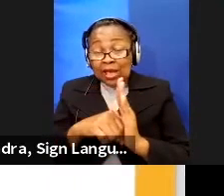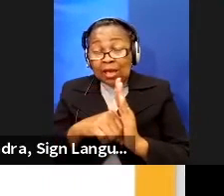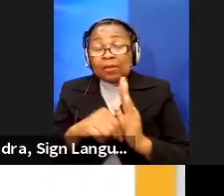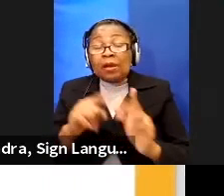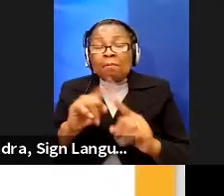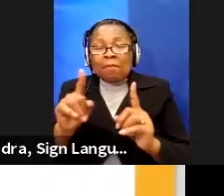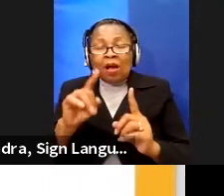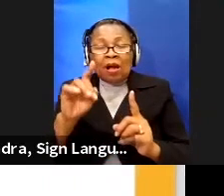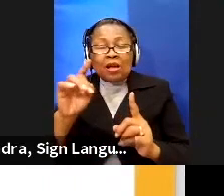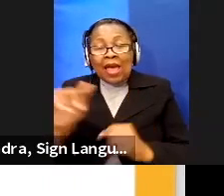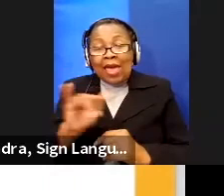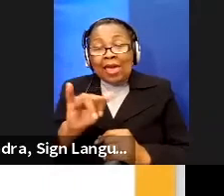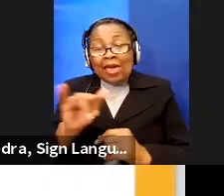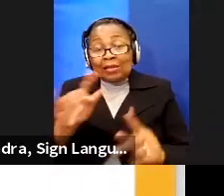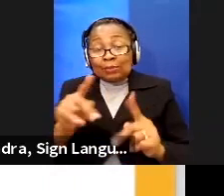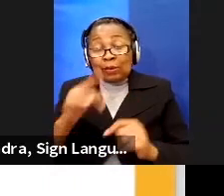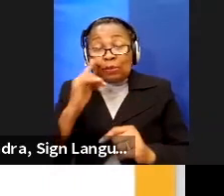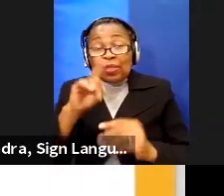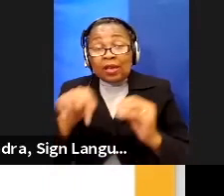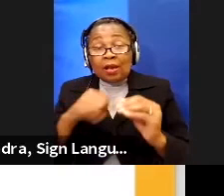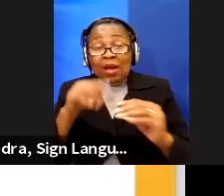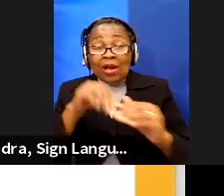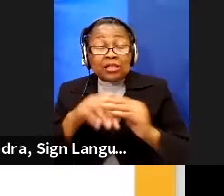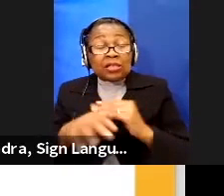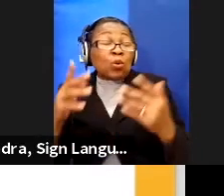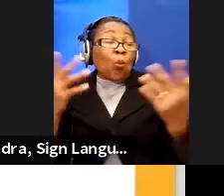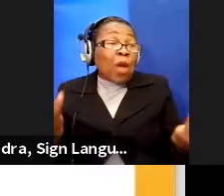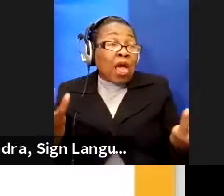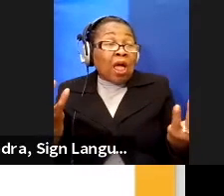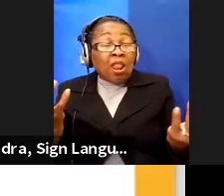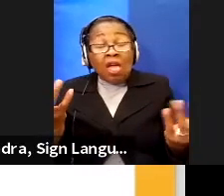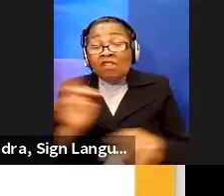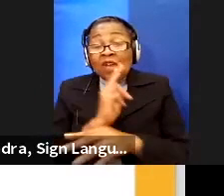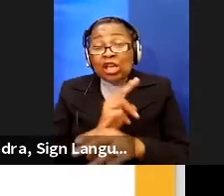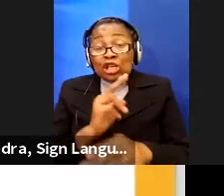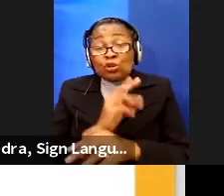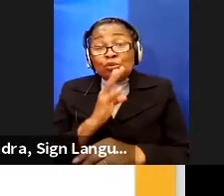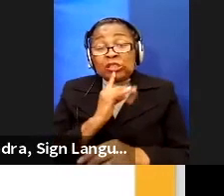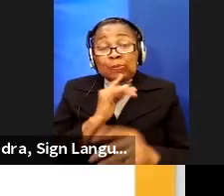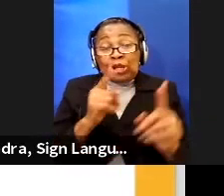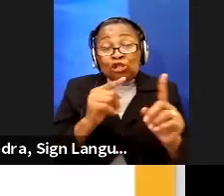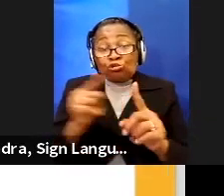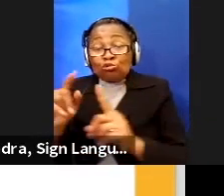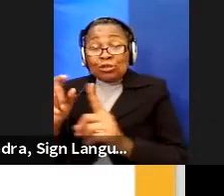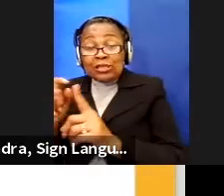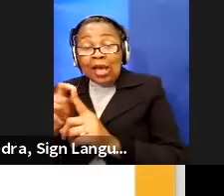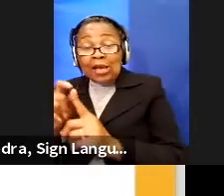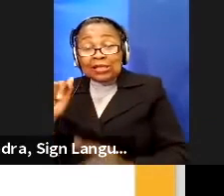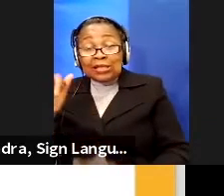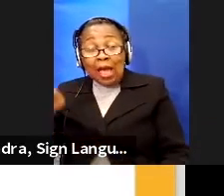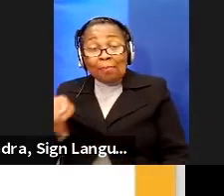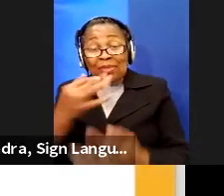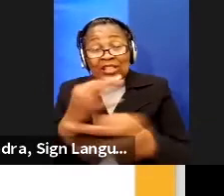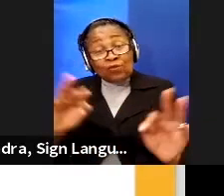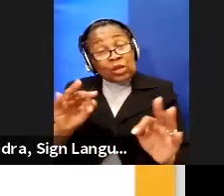that as people are thinking about access, they're like, well, if I can just use a speech to text app that's free, that's good enough. Well, how would you